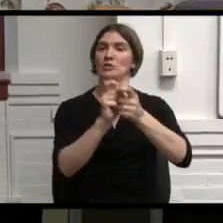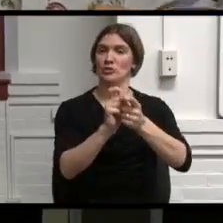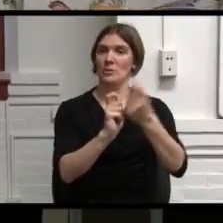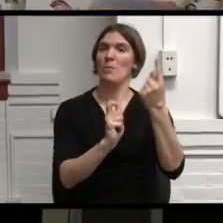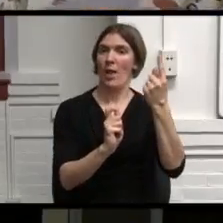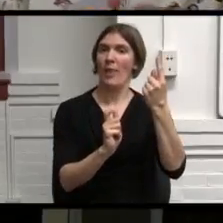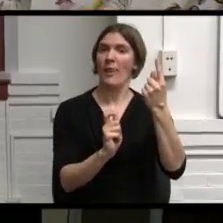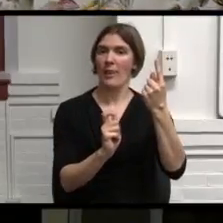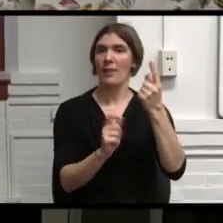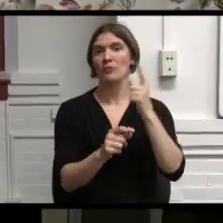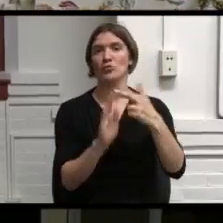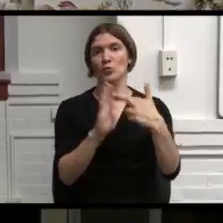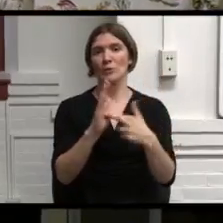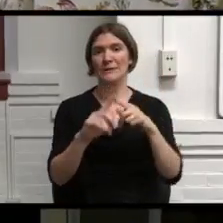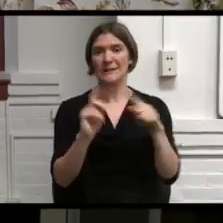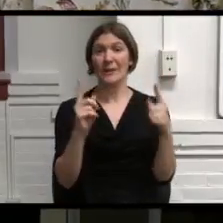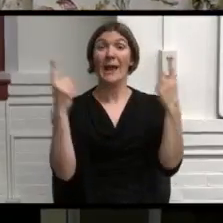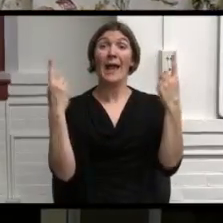the